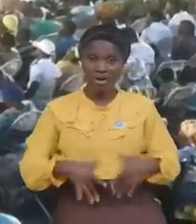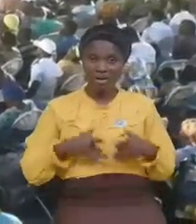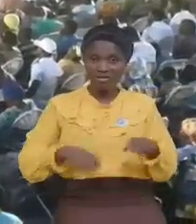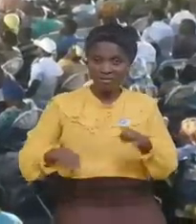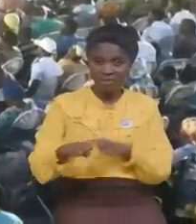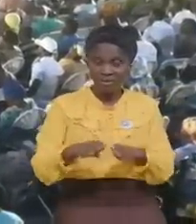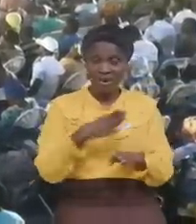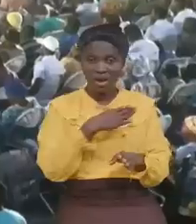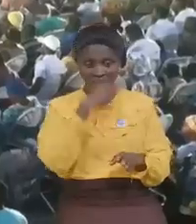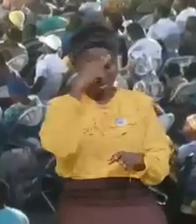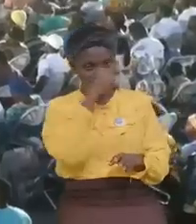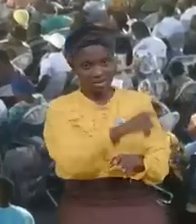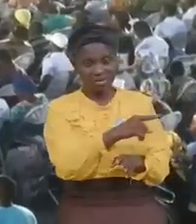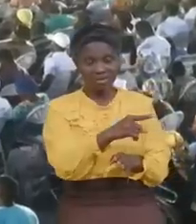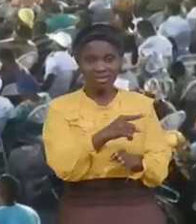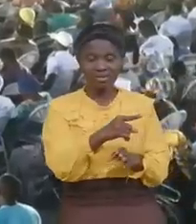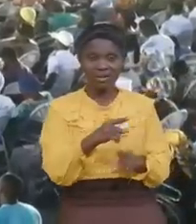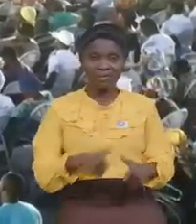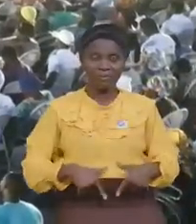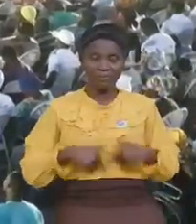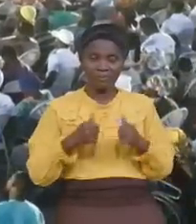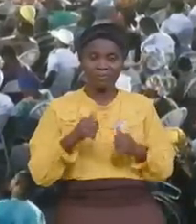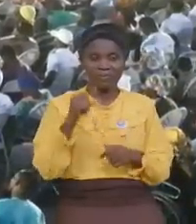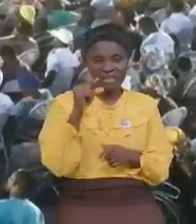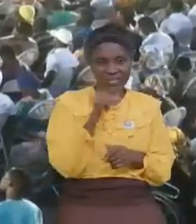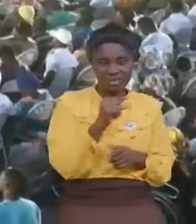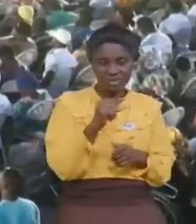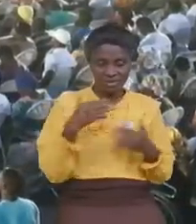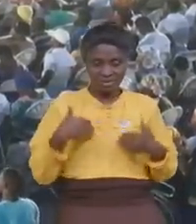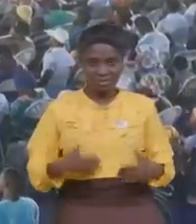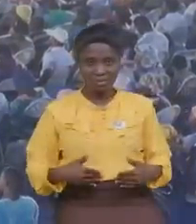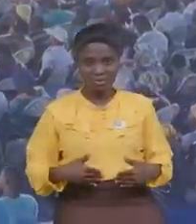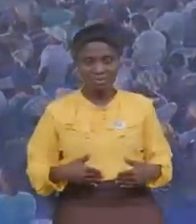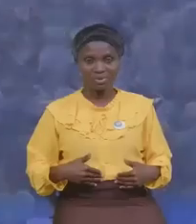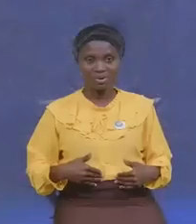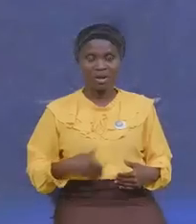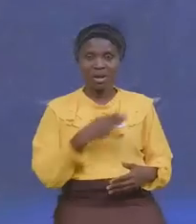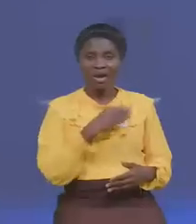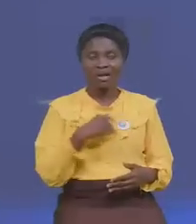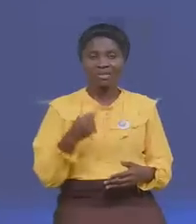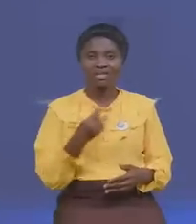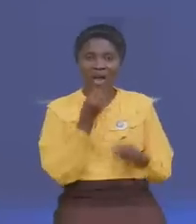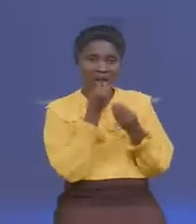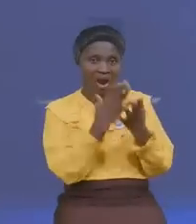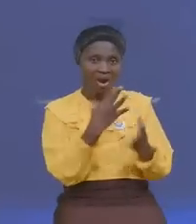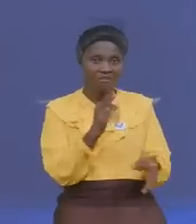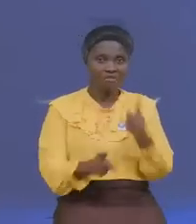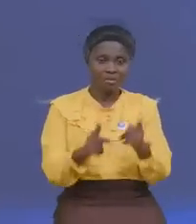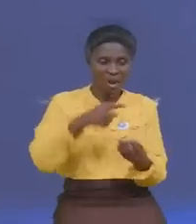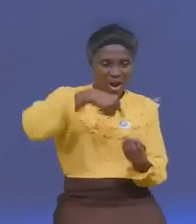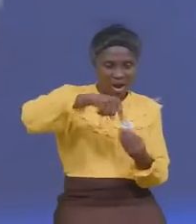and the comment of people around him, the man was lonely, the man was dejected, the man was